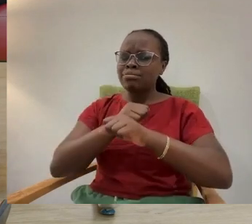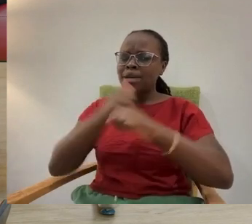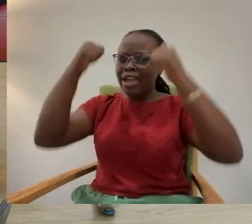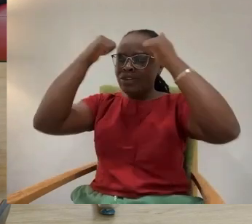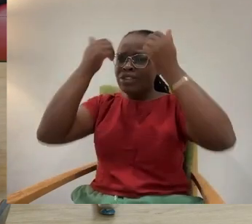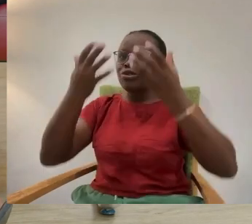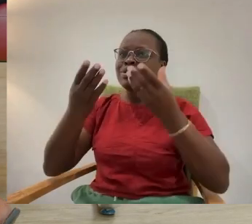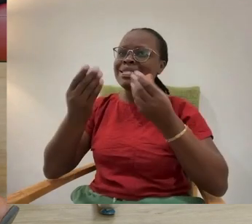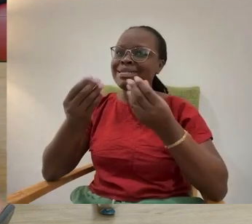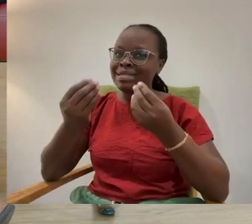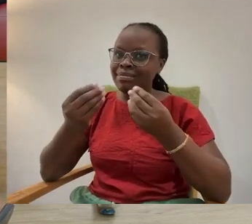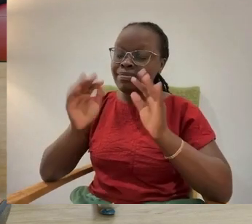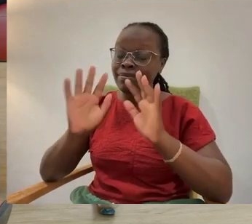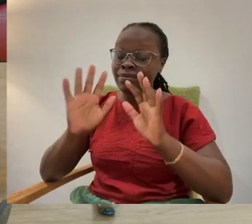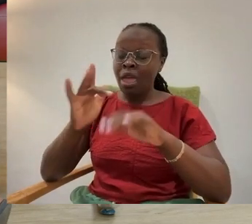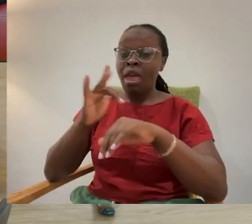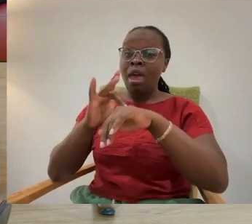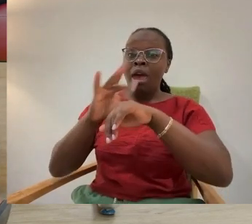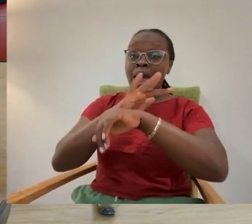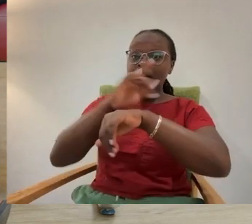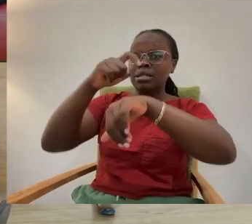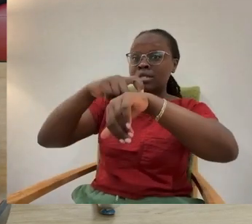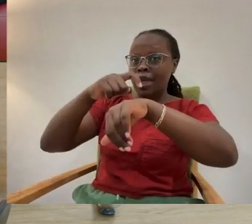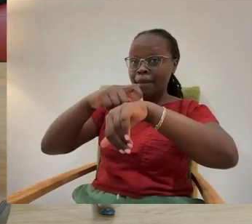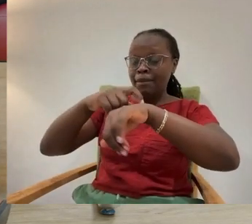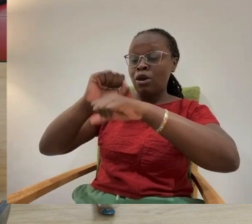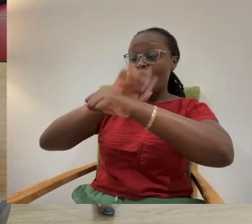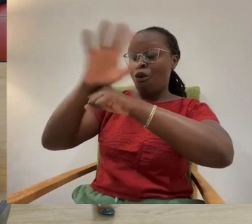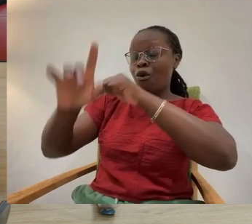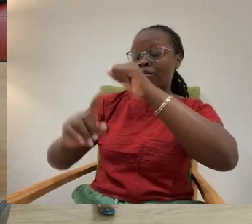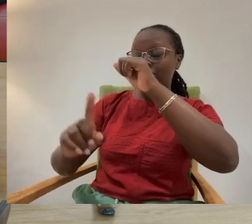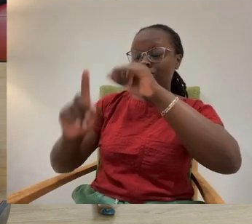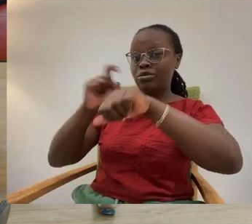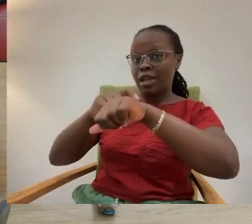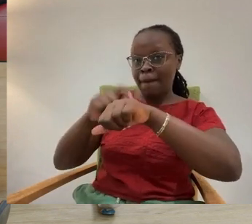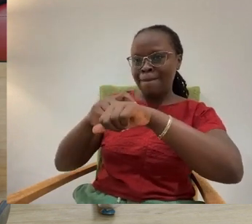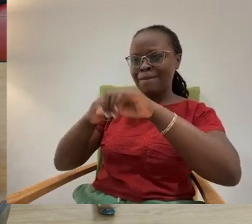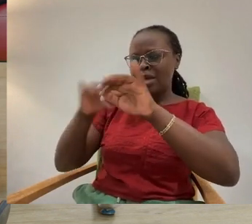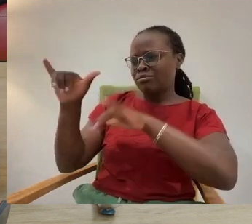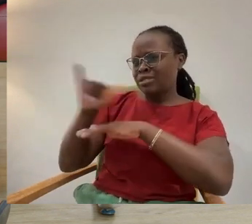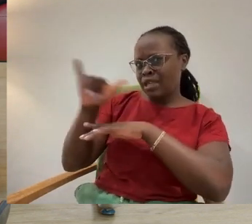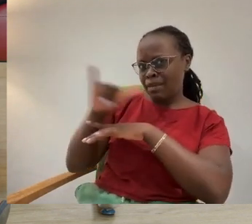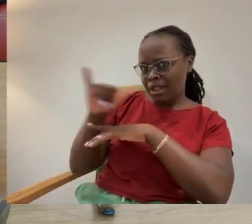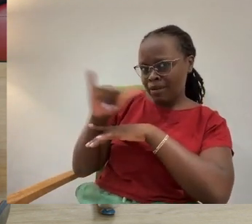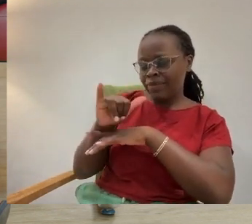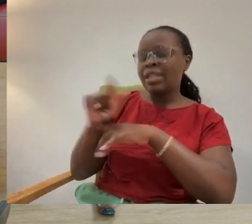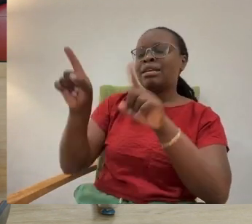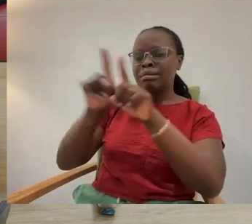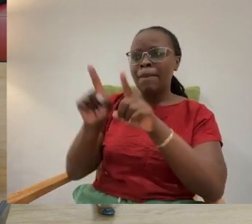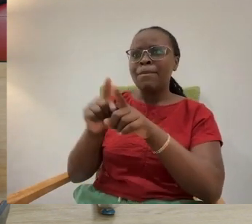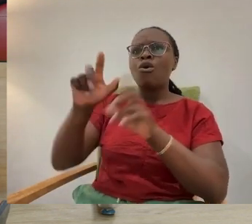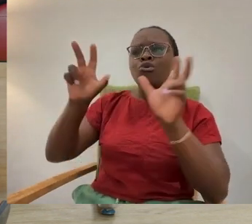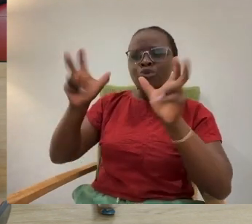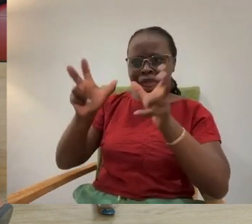think the earliest time to go back is during the COVID time, and similar to Alexis, radio was one of